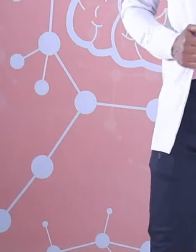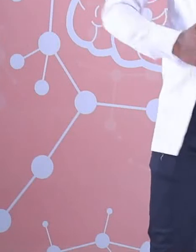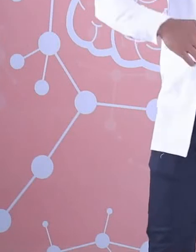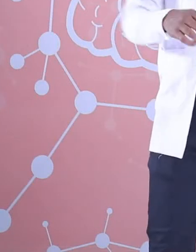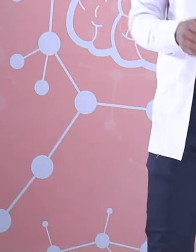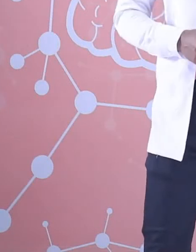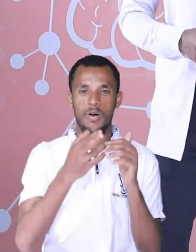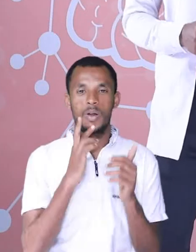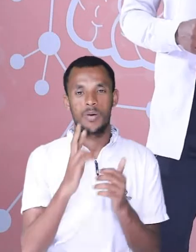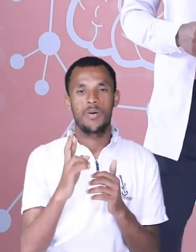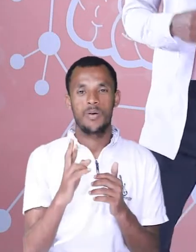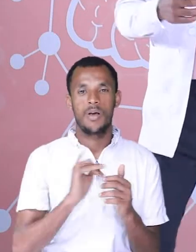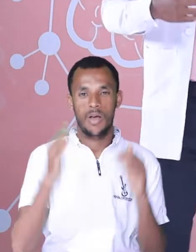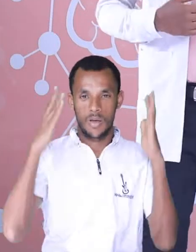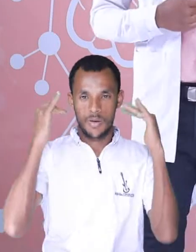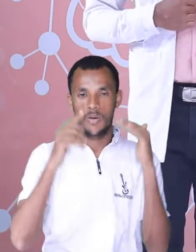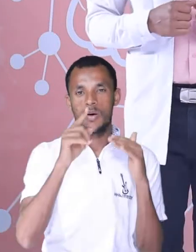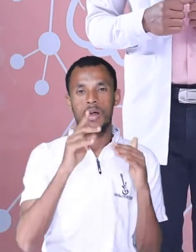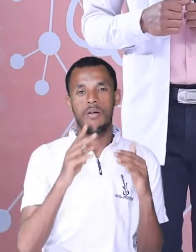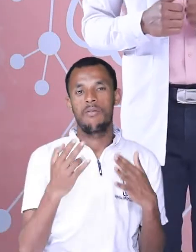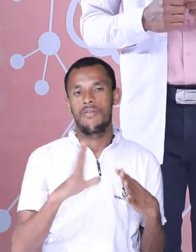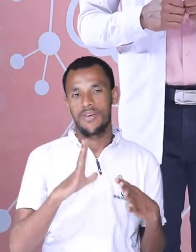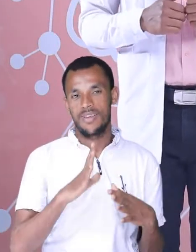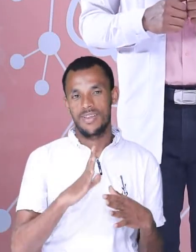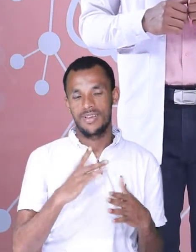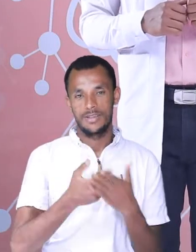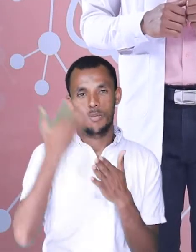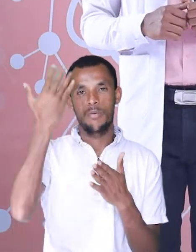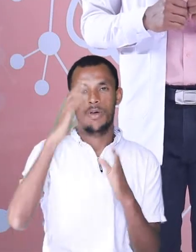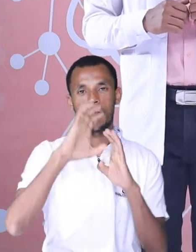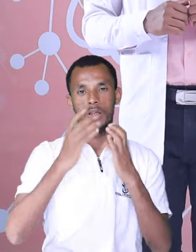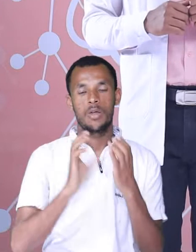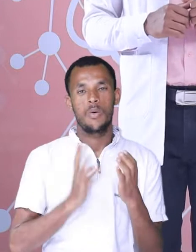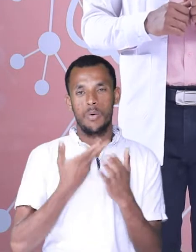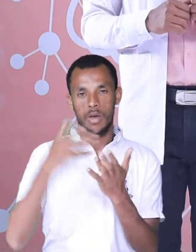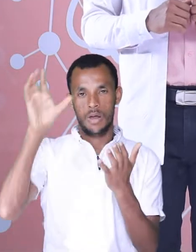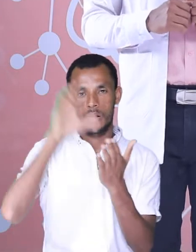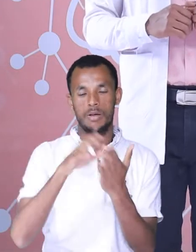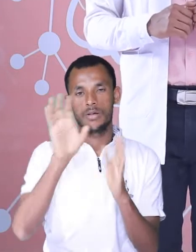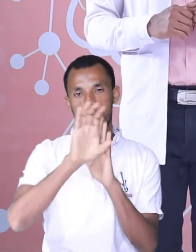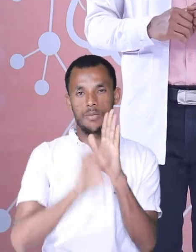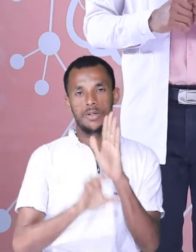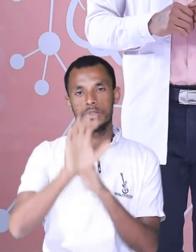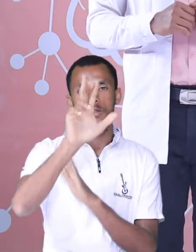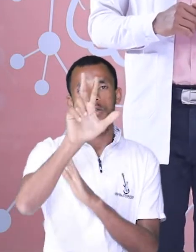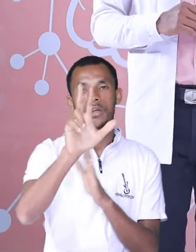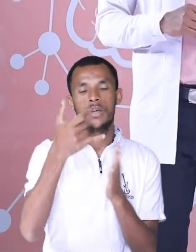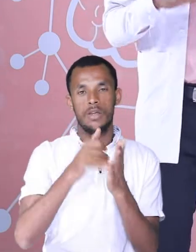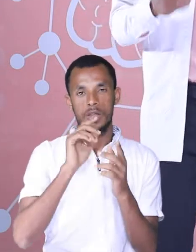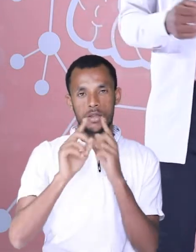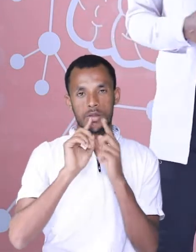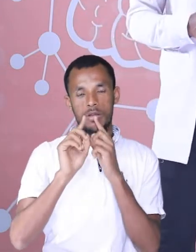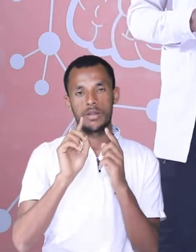students, how are you doing? I hope you are doing well. In the previous class, we revised chapter 3 that talks